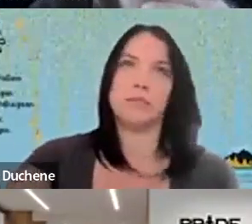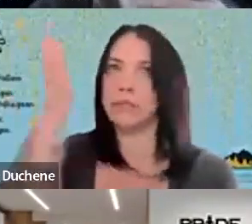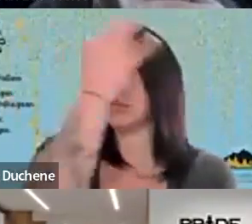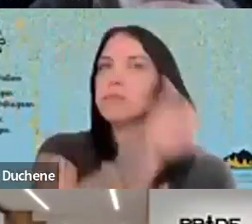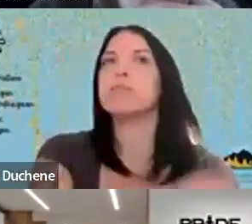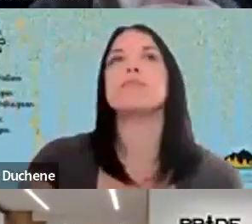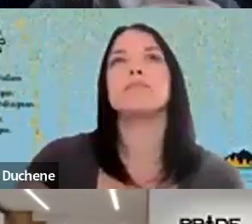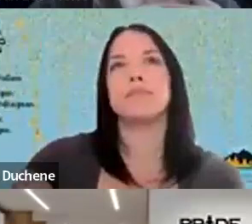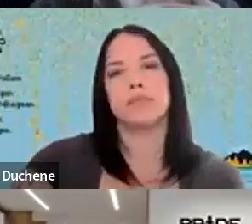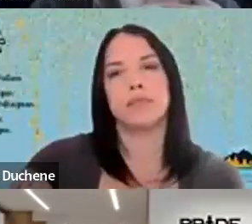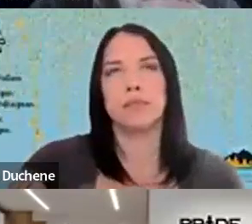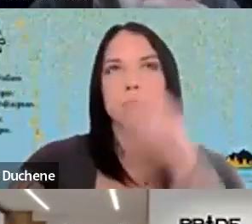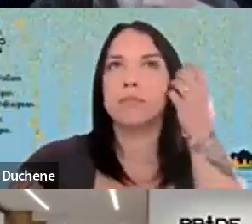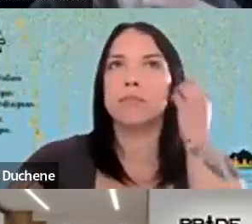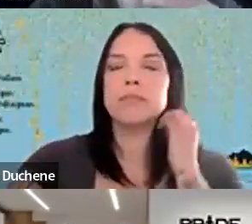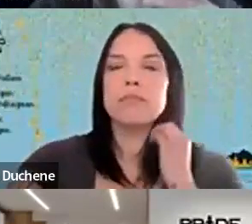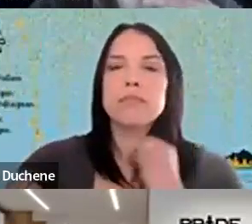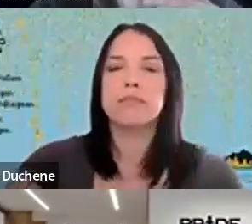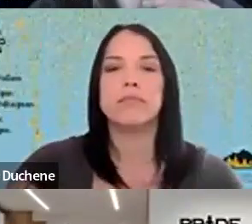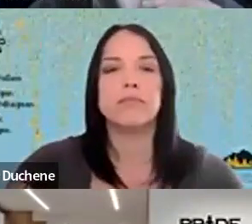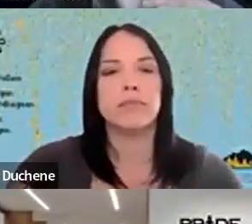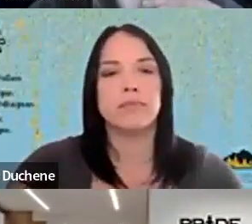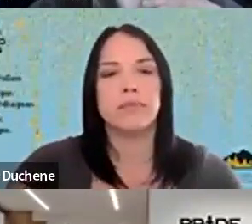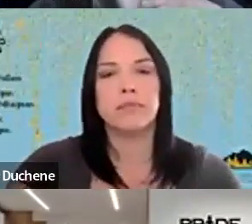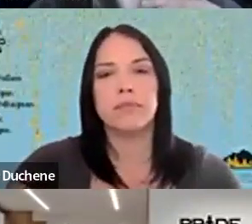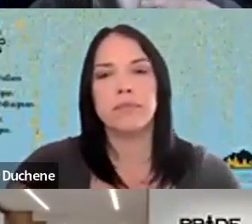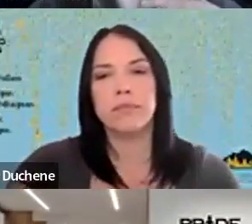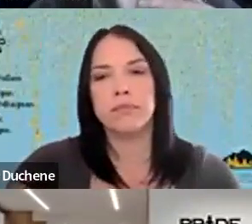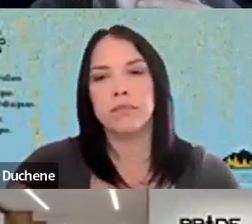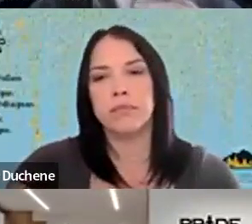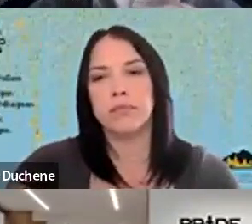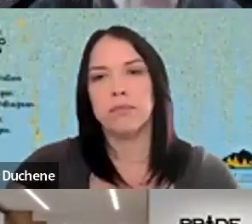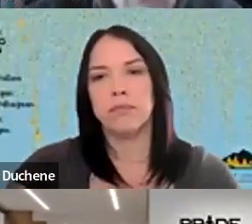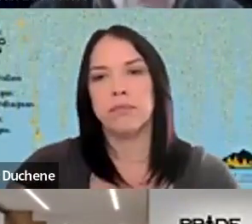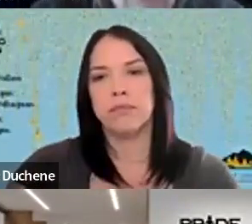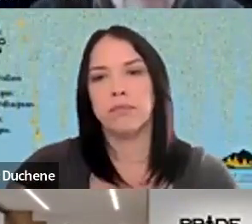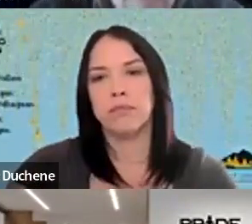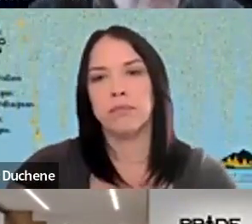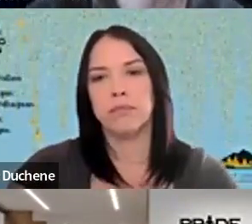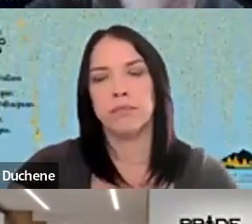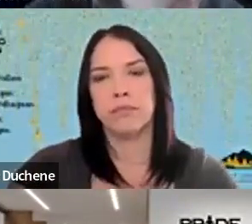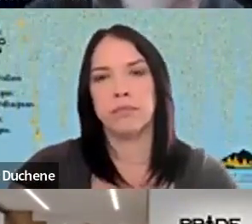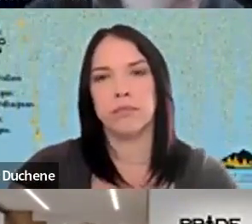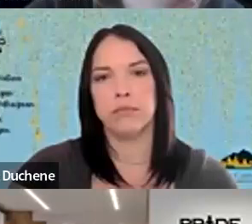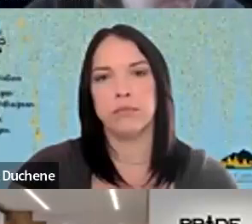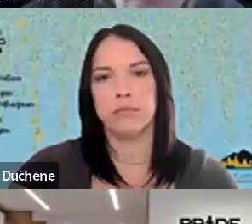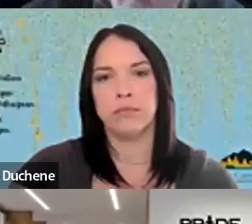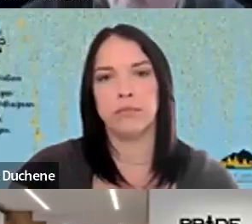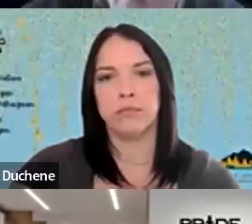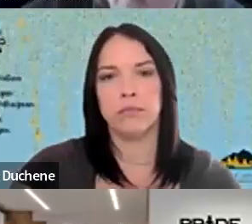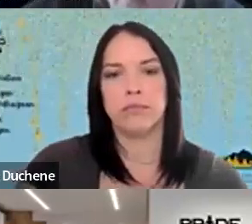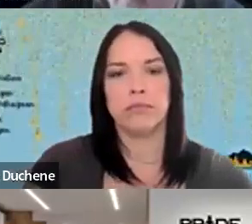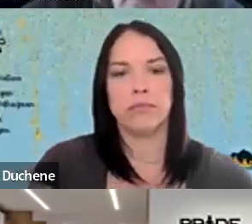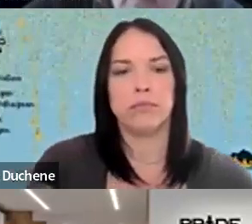changed a little bit over the course of the rate study. And to my understanding, the idea for the methodology for